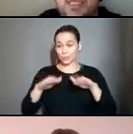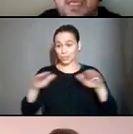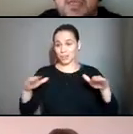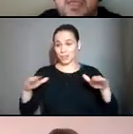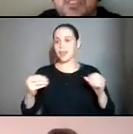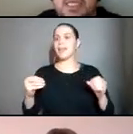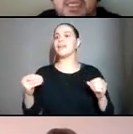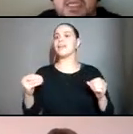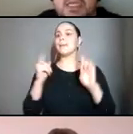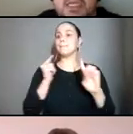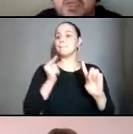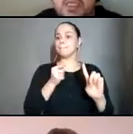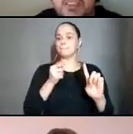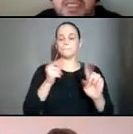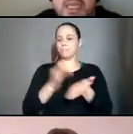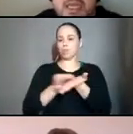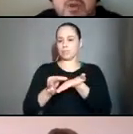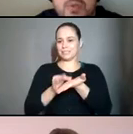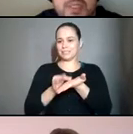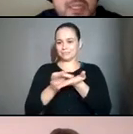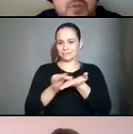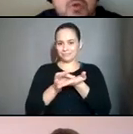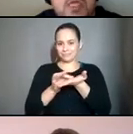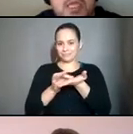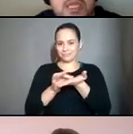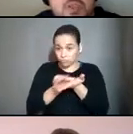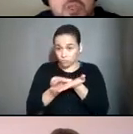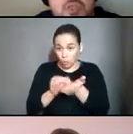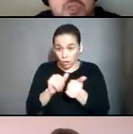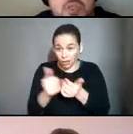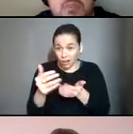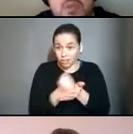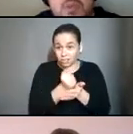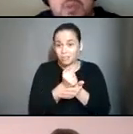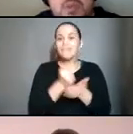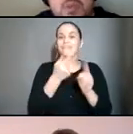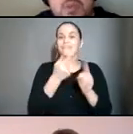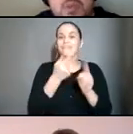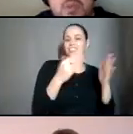The coins are earned by completing lessons and can be spent in the arcade.